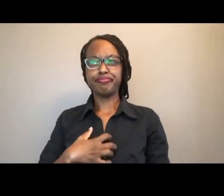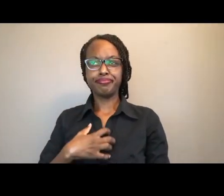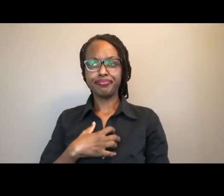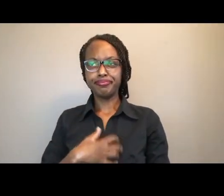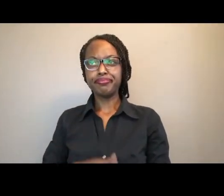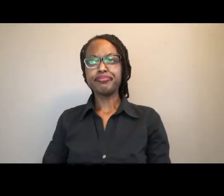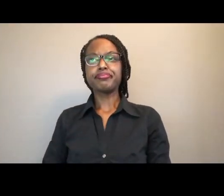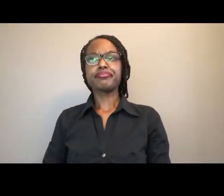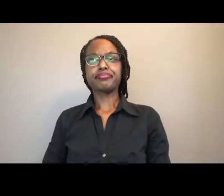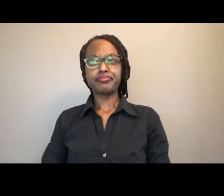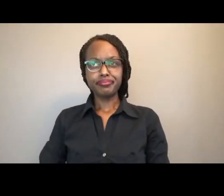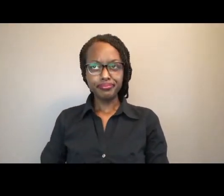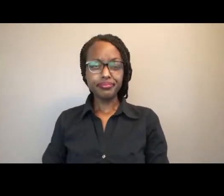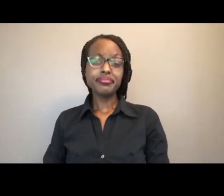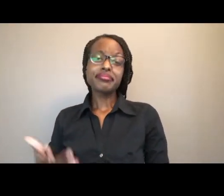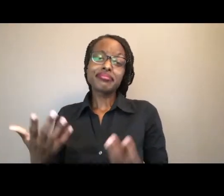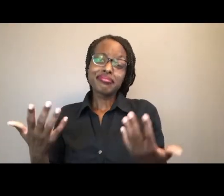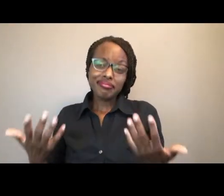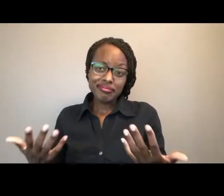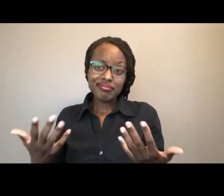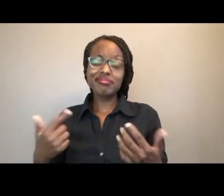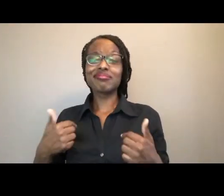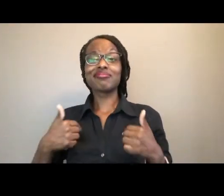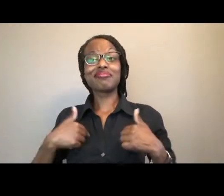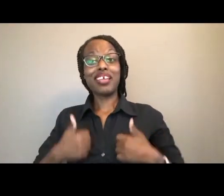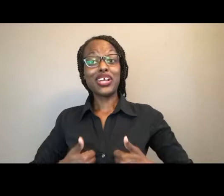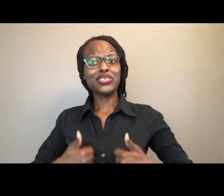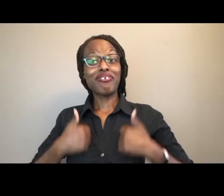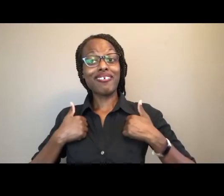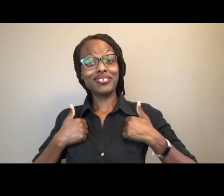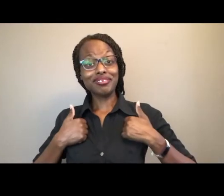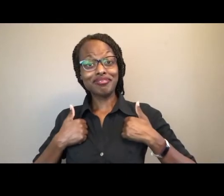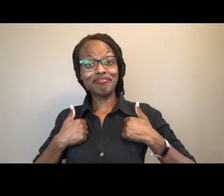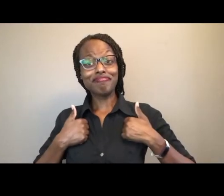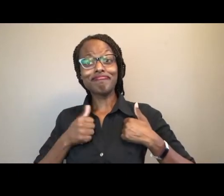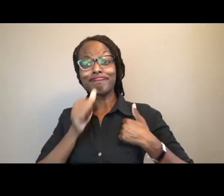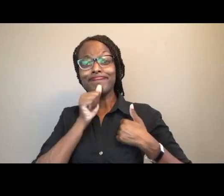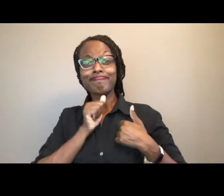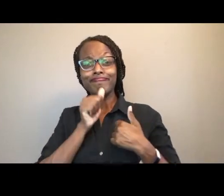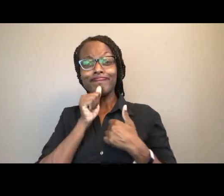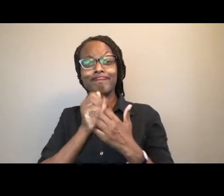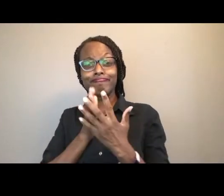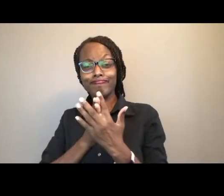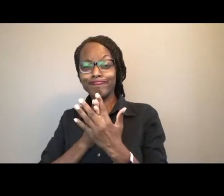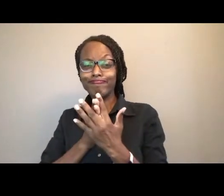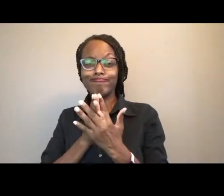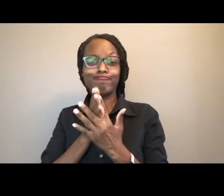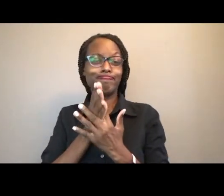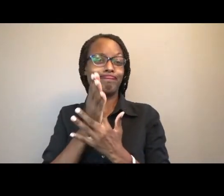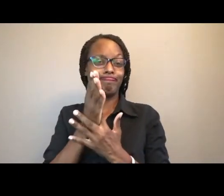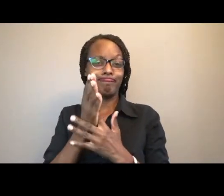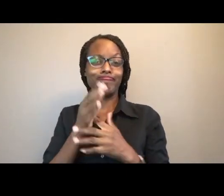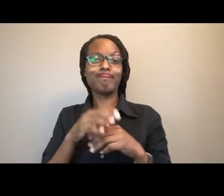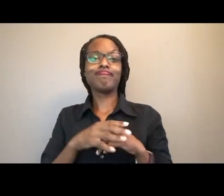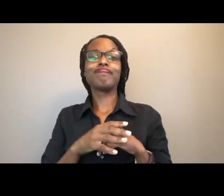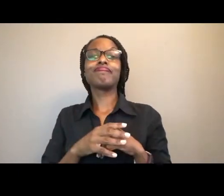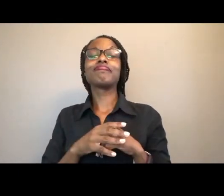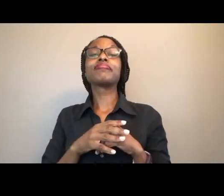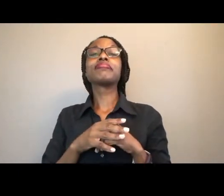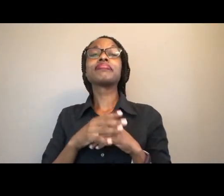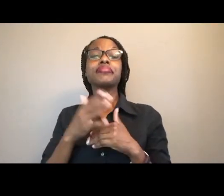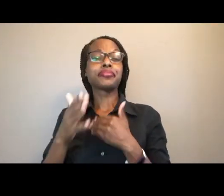As you can see, I survived all of that and